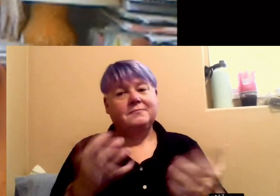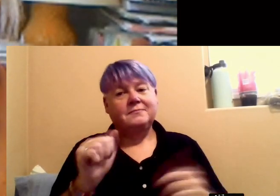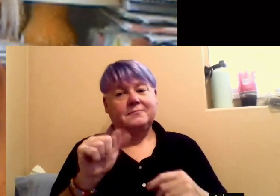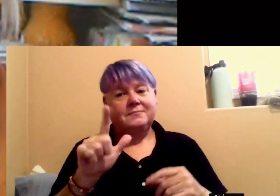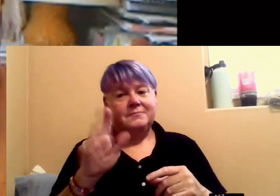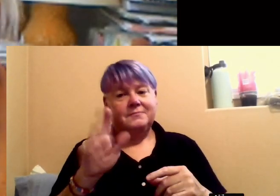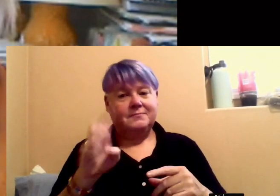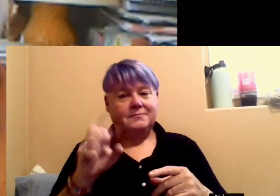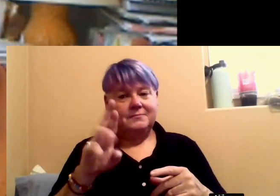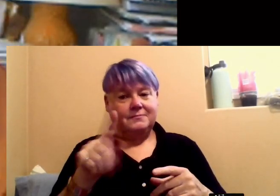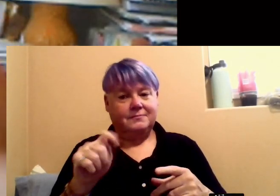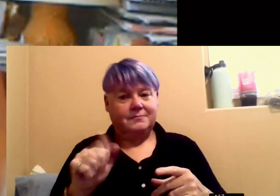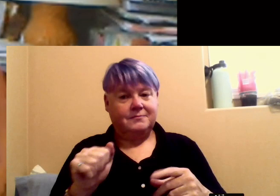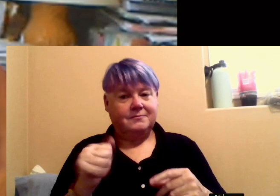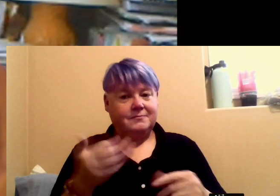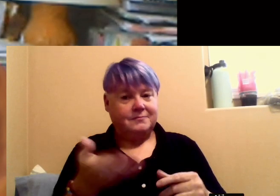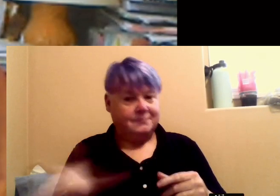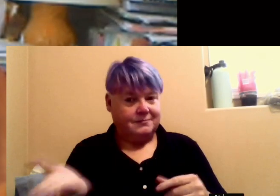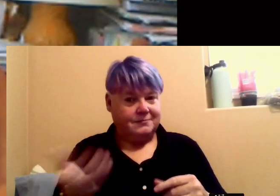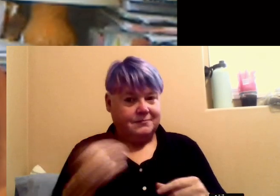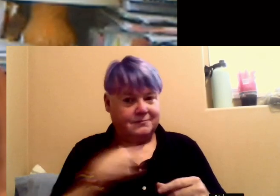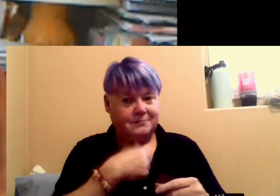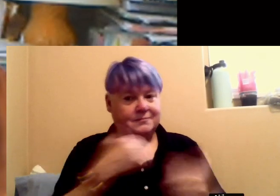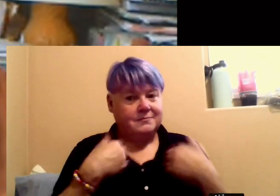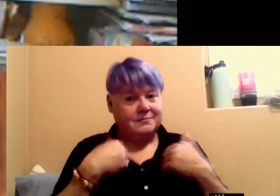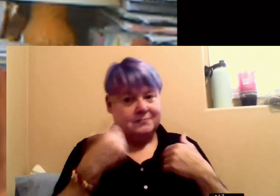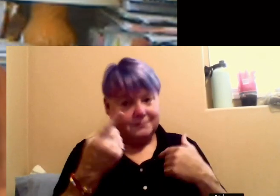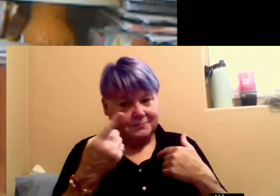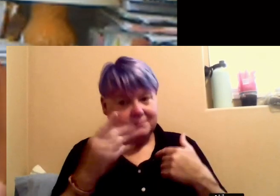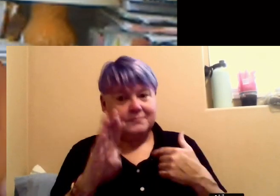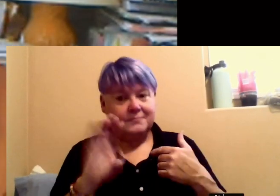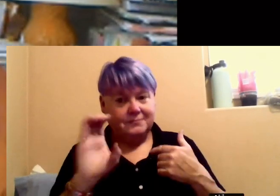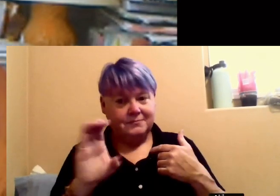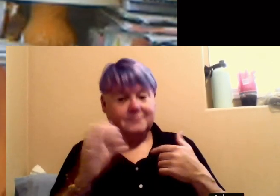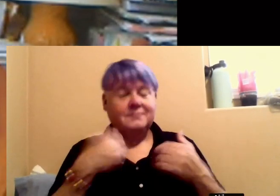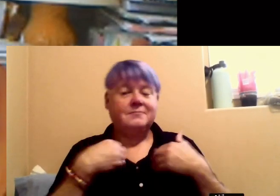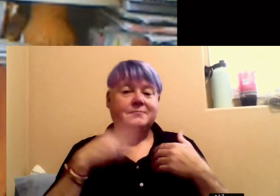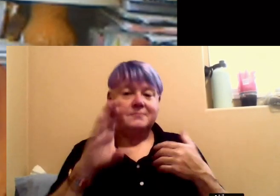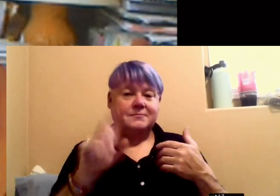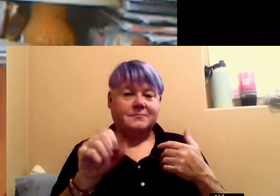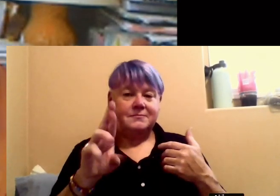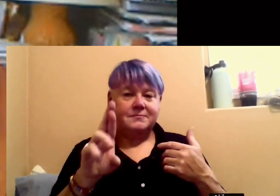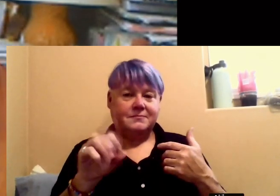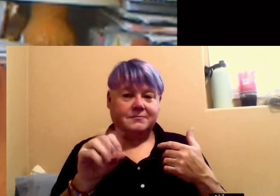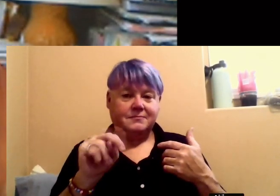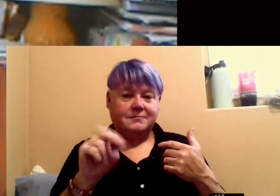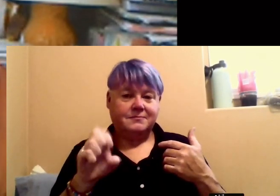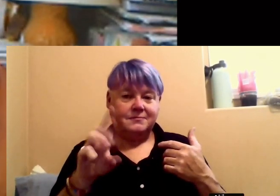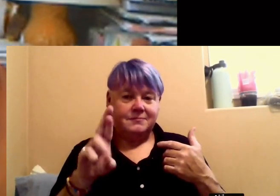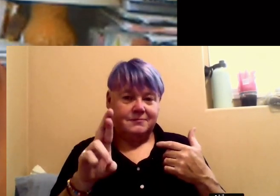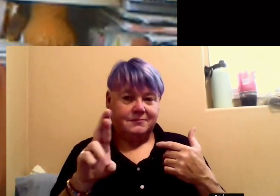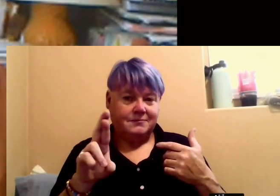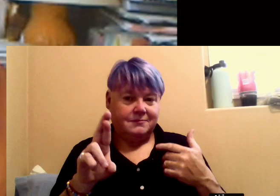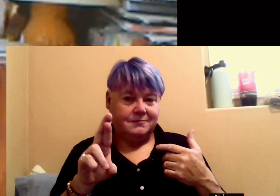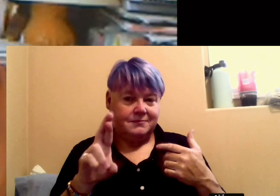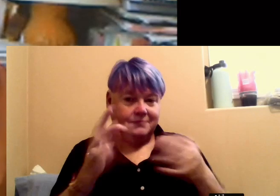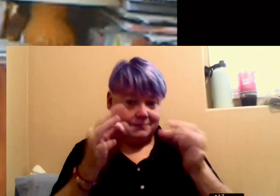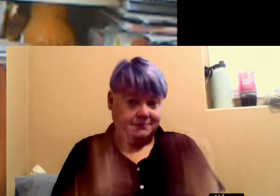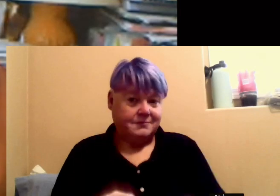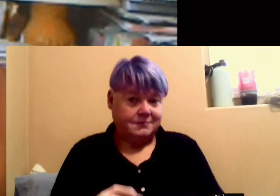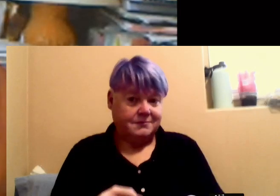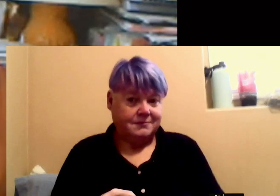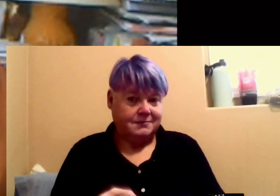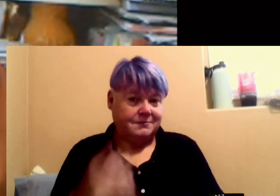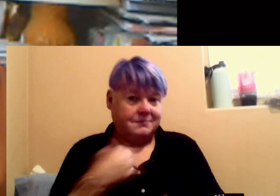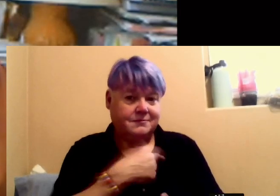because we have a medical examiner and BC has a coroner, for instance. So I just decided, okay, we're going